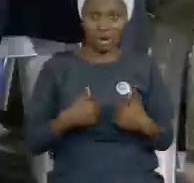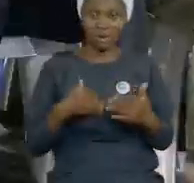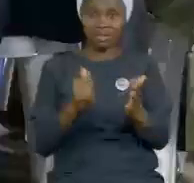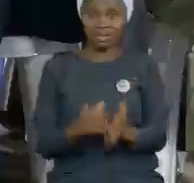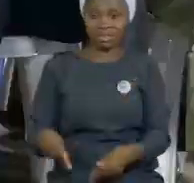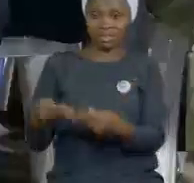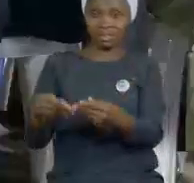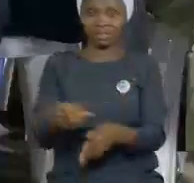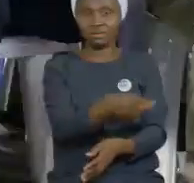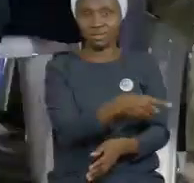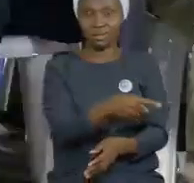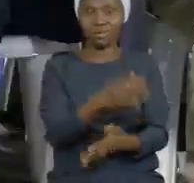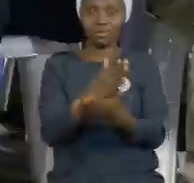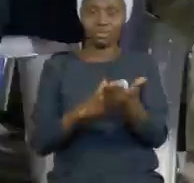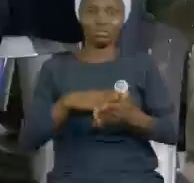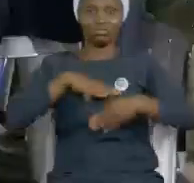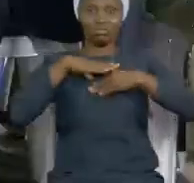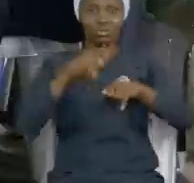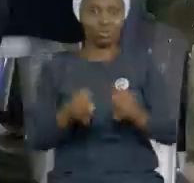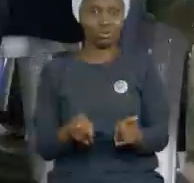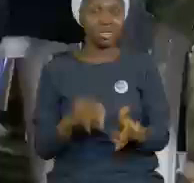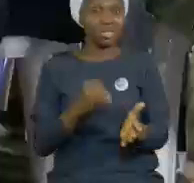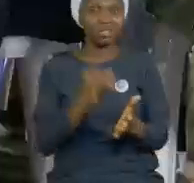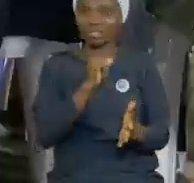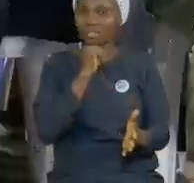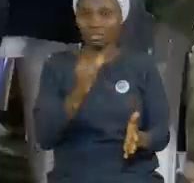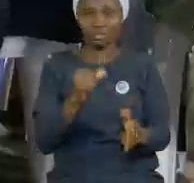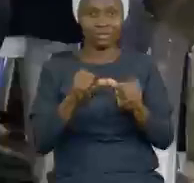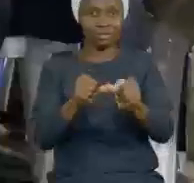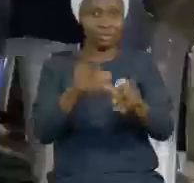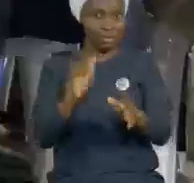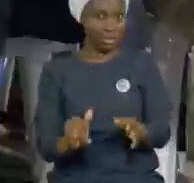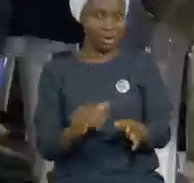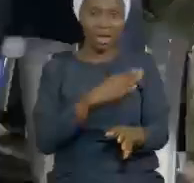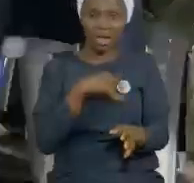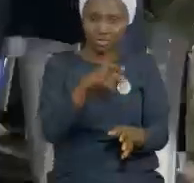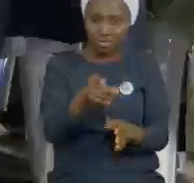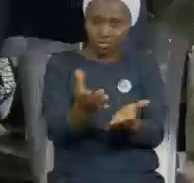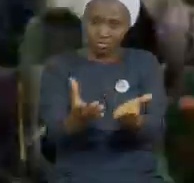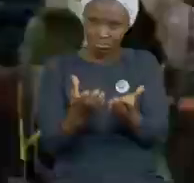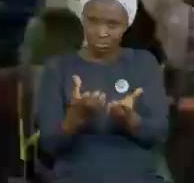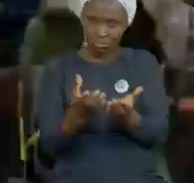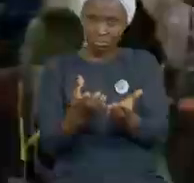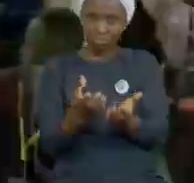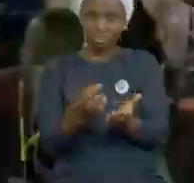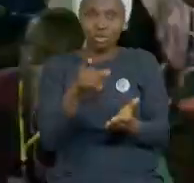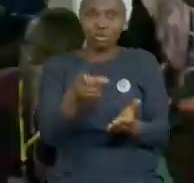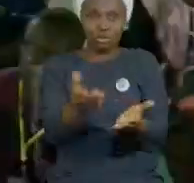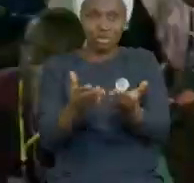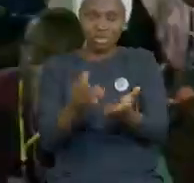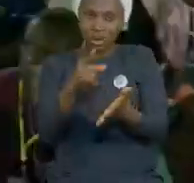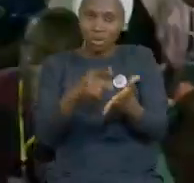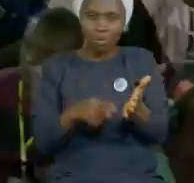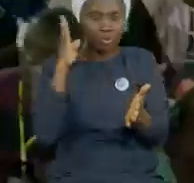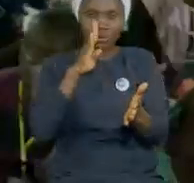some satisfaction, but it is not permanent. And you desire what will be permanent, and you